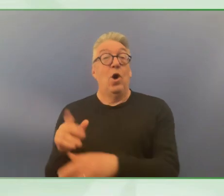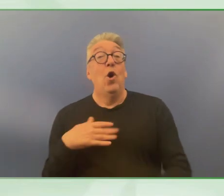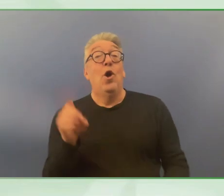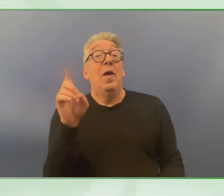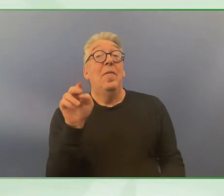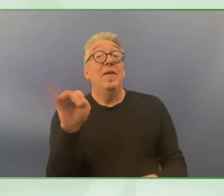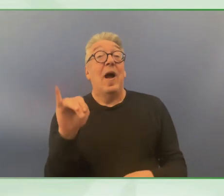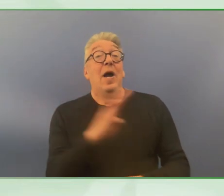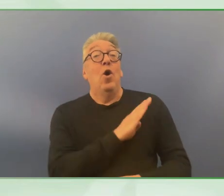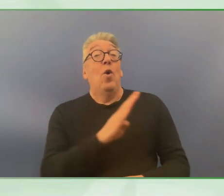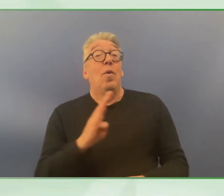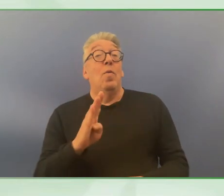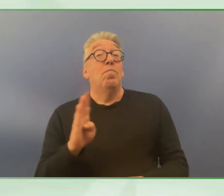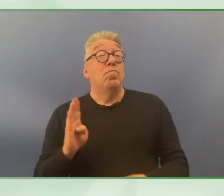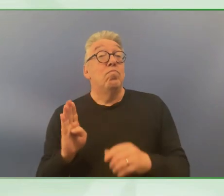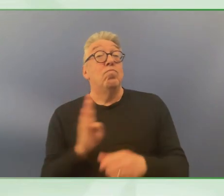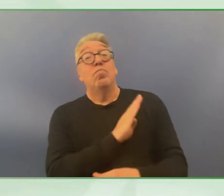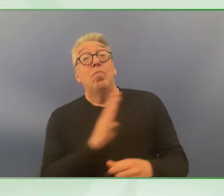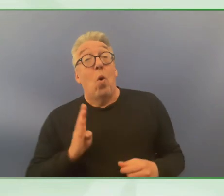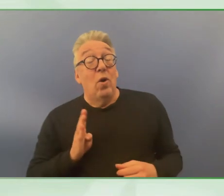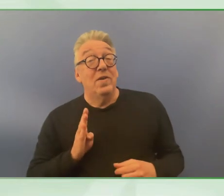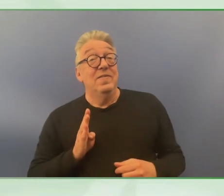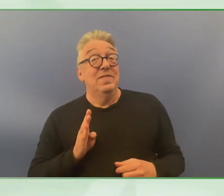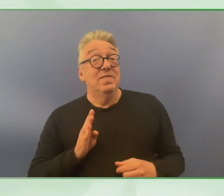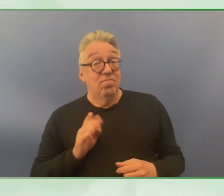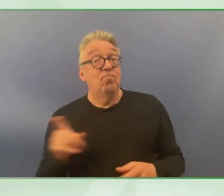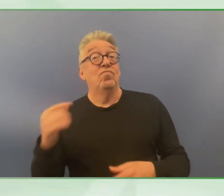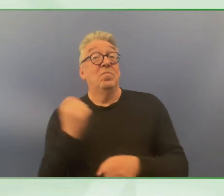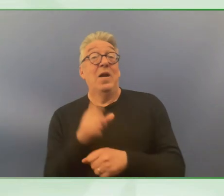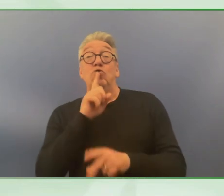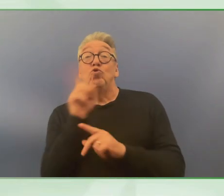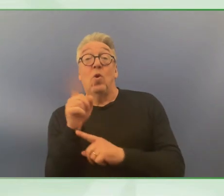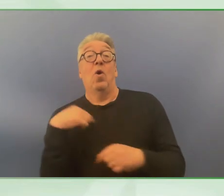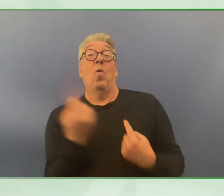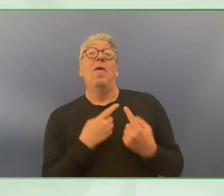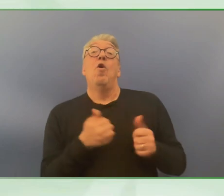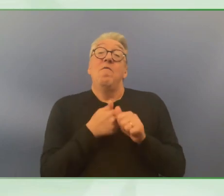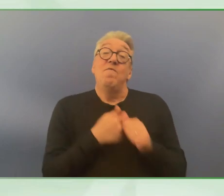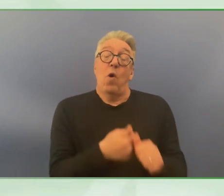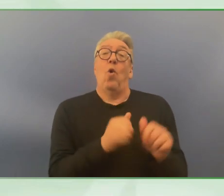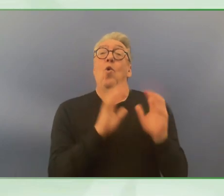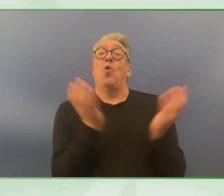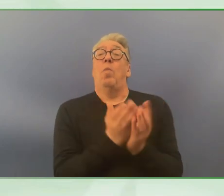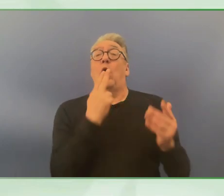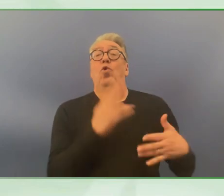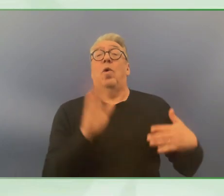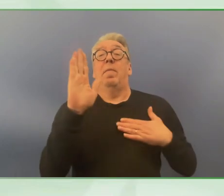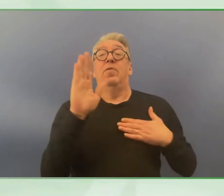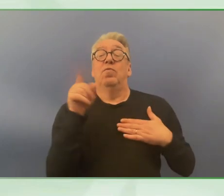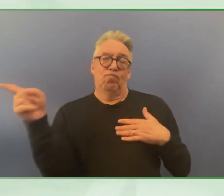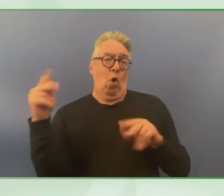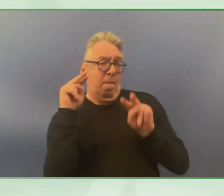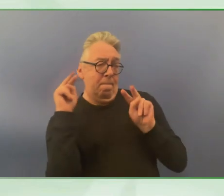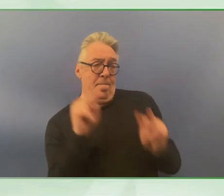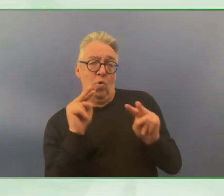accountable and ensure that we deliver on our global commitments. It really monitors our progress and, of course,